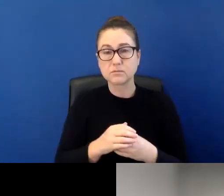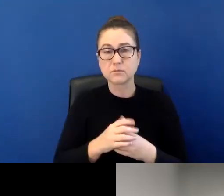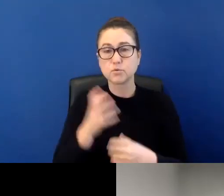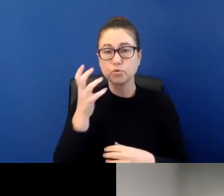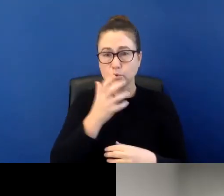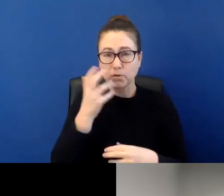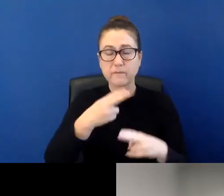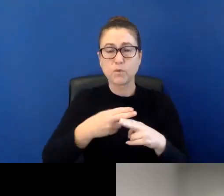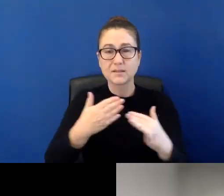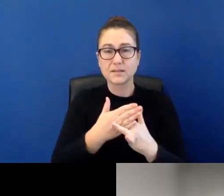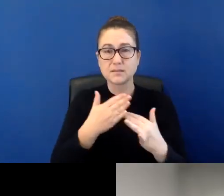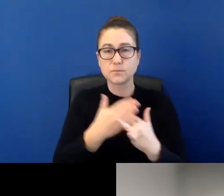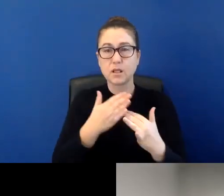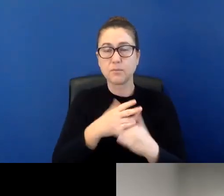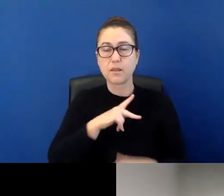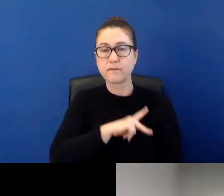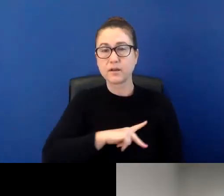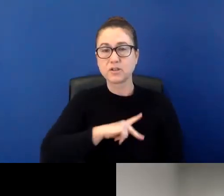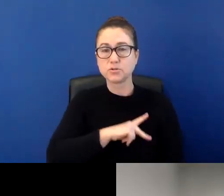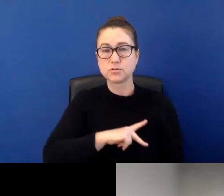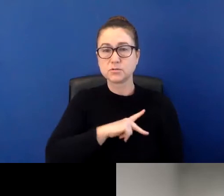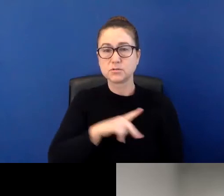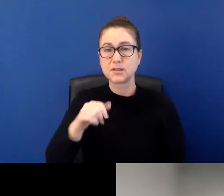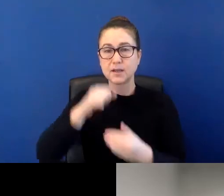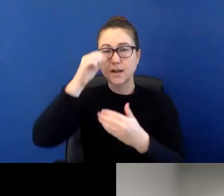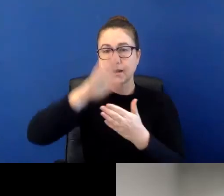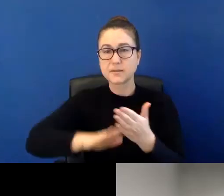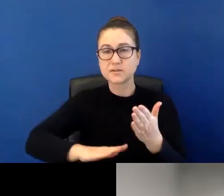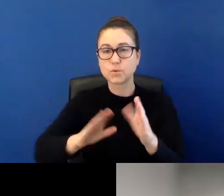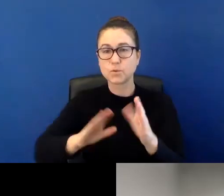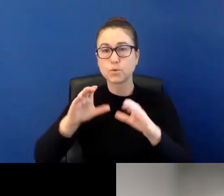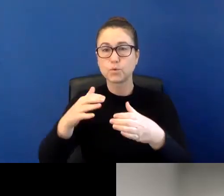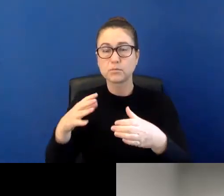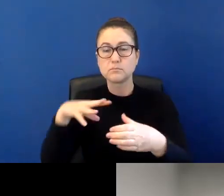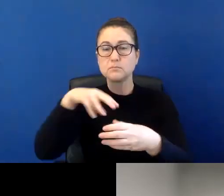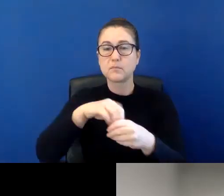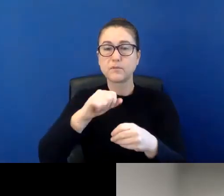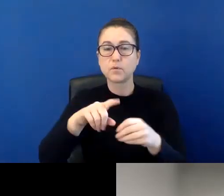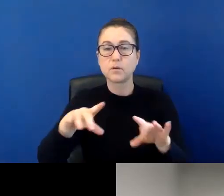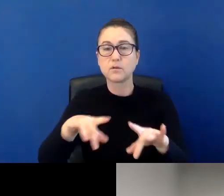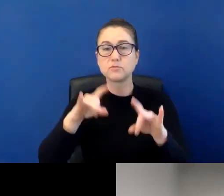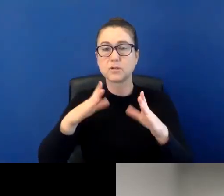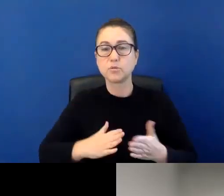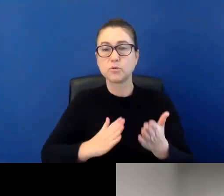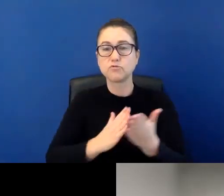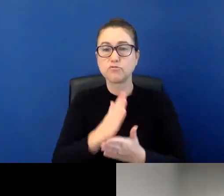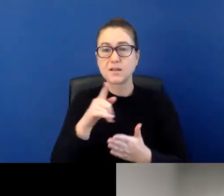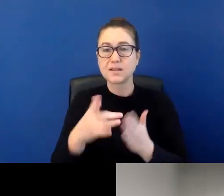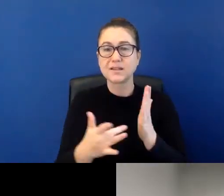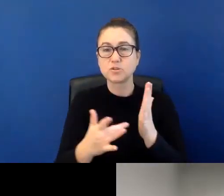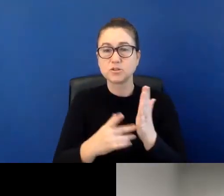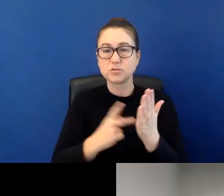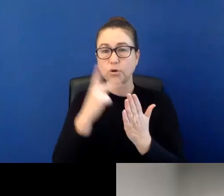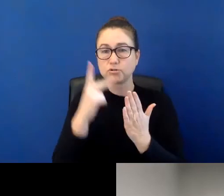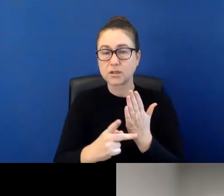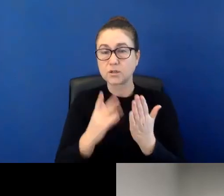for Accessibility Professionals. He was on the expert reference group for the Australian Human Rights Commission Future Technology Project, focusing